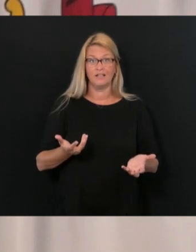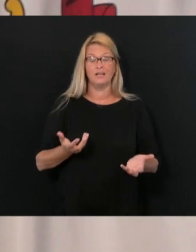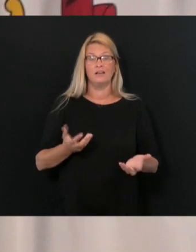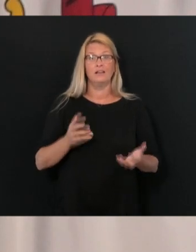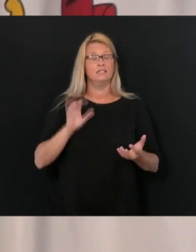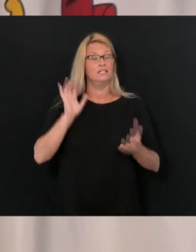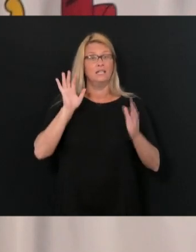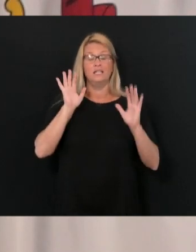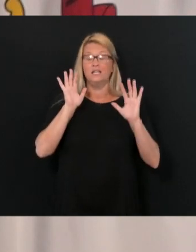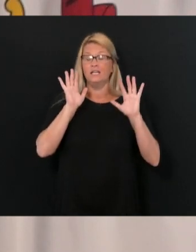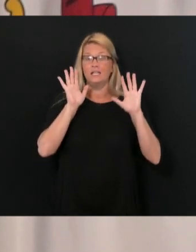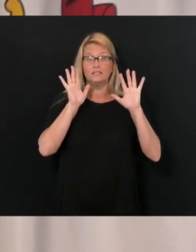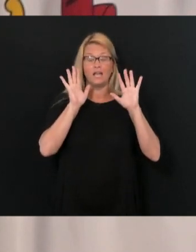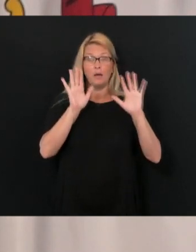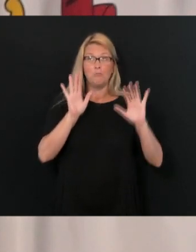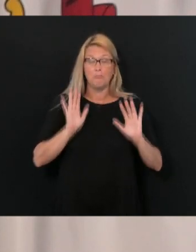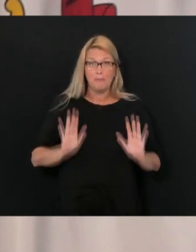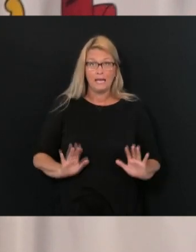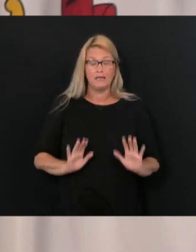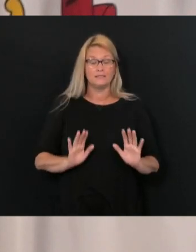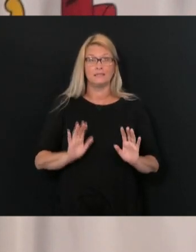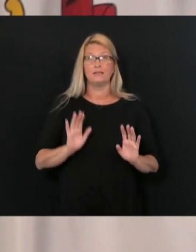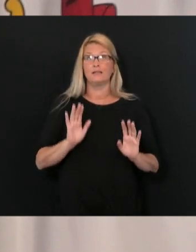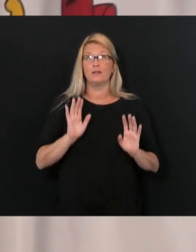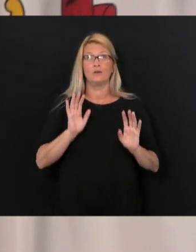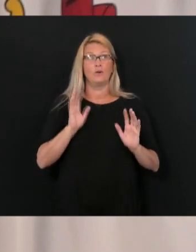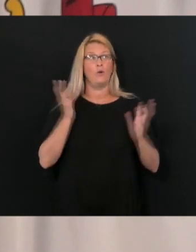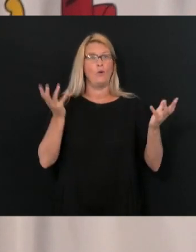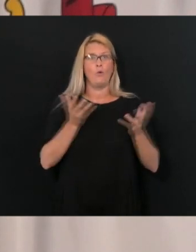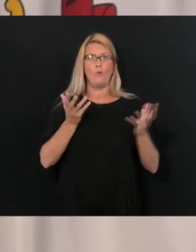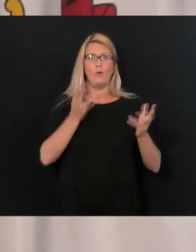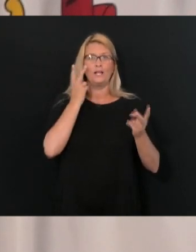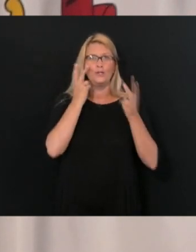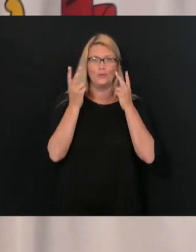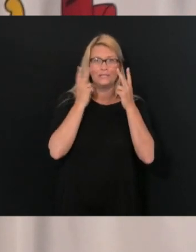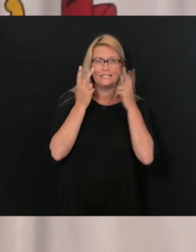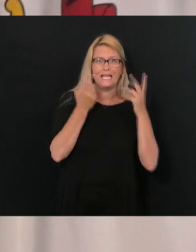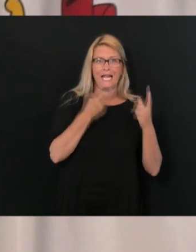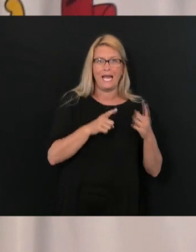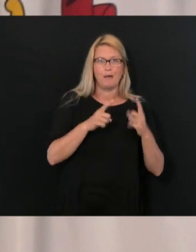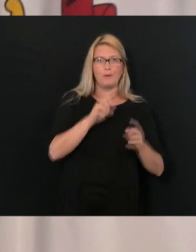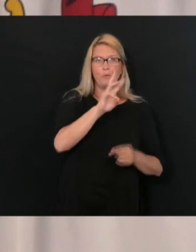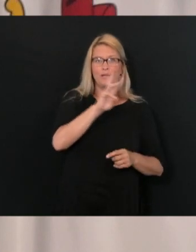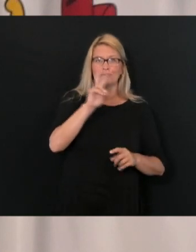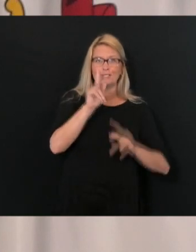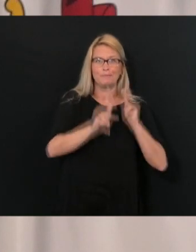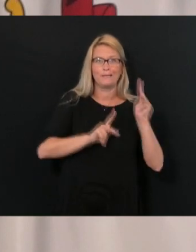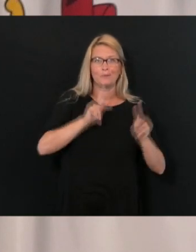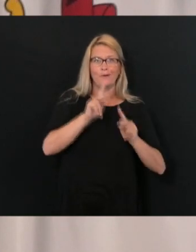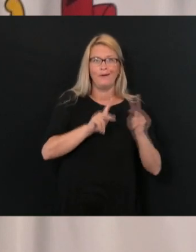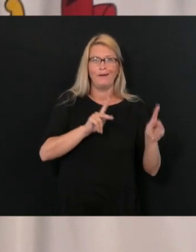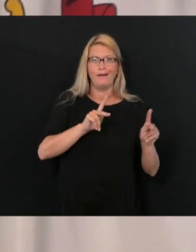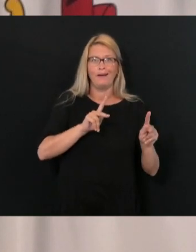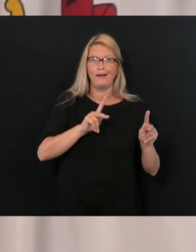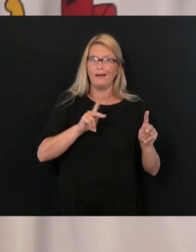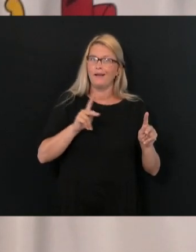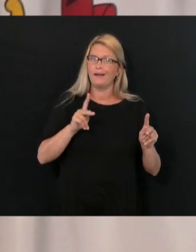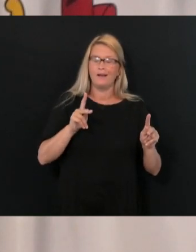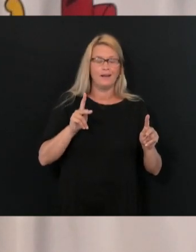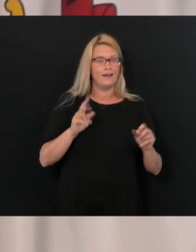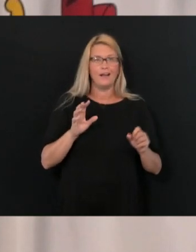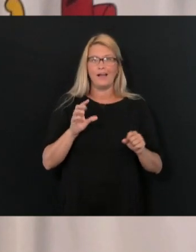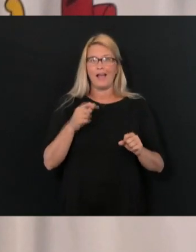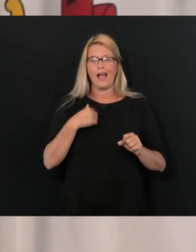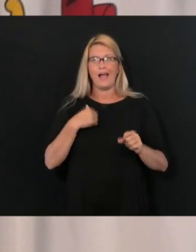amazing over and over and over what greatness West Virginians have done. And so, we